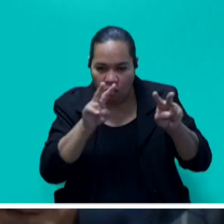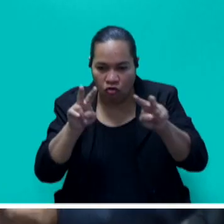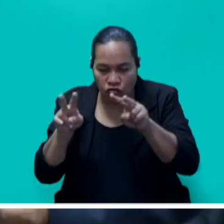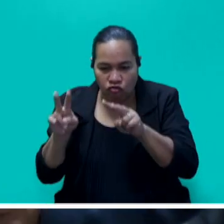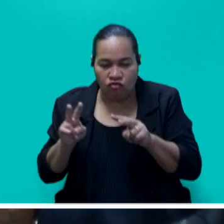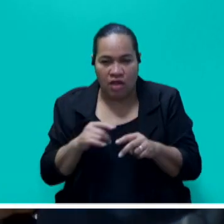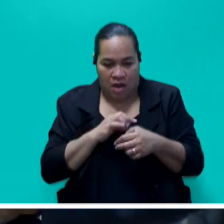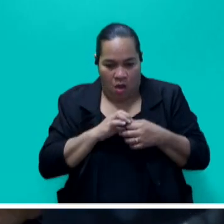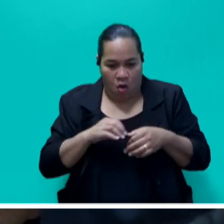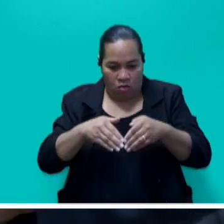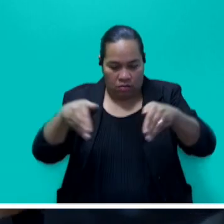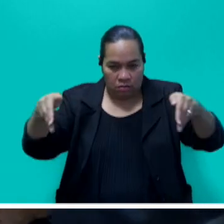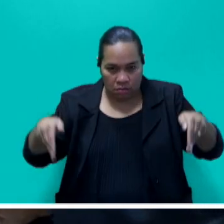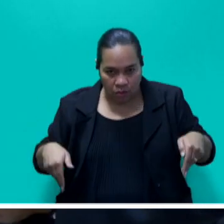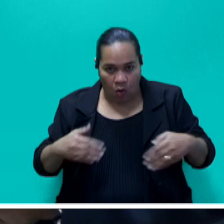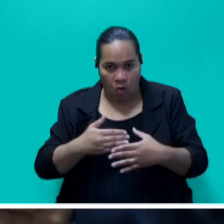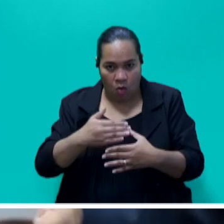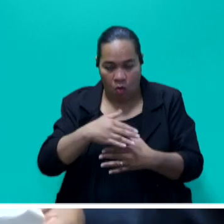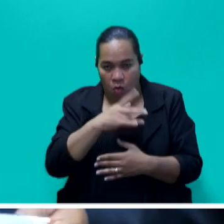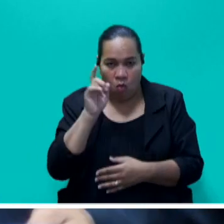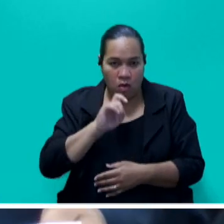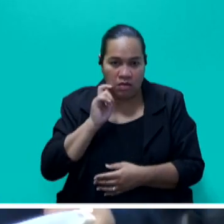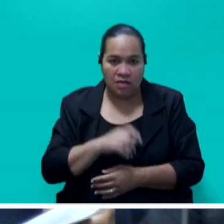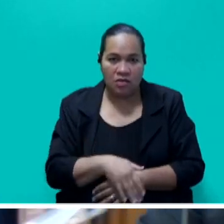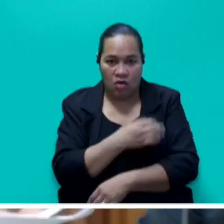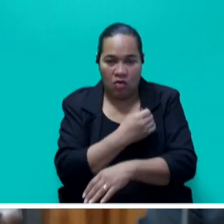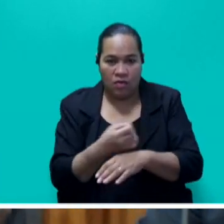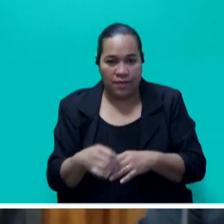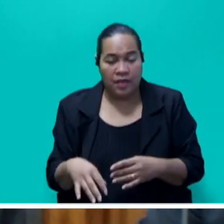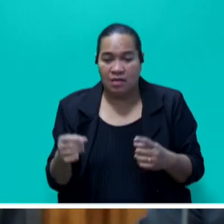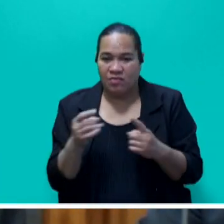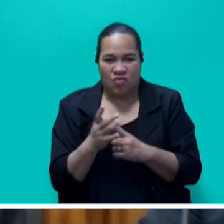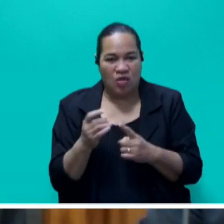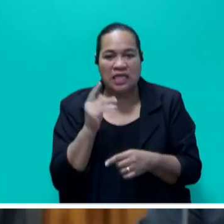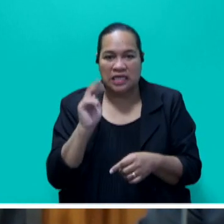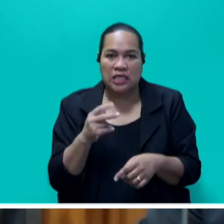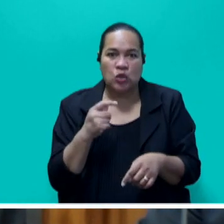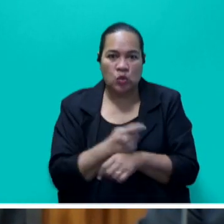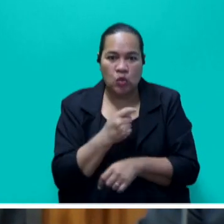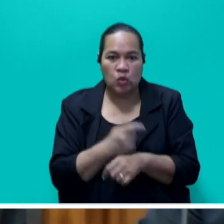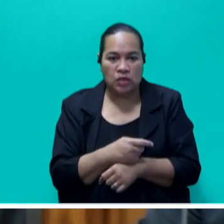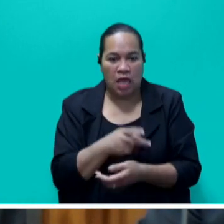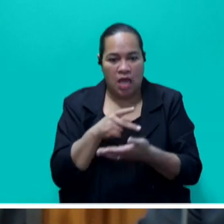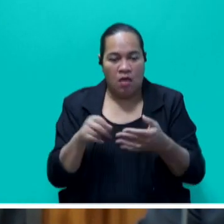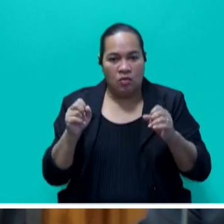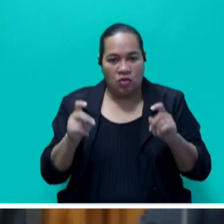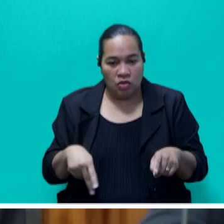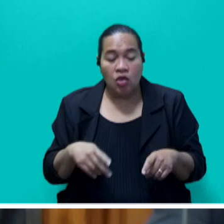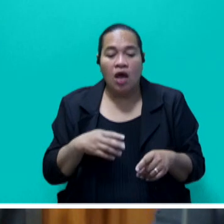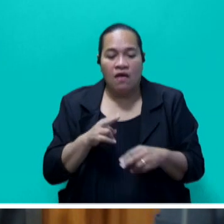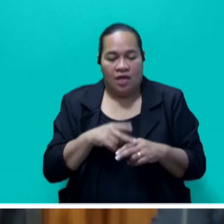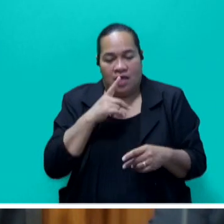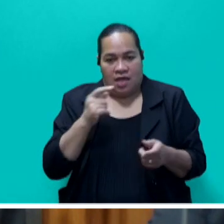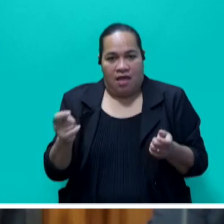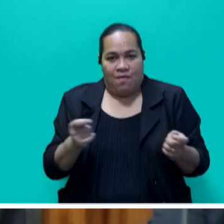EEZ. Honorable Speaker, sir, it is through such tools and platforms that Fiji is able to effectively manage fishing